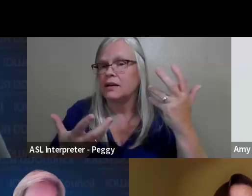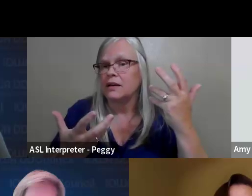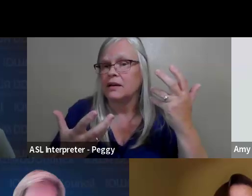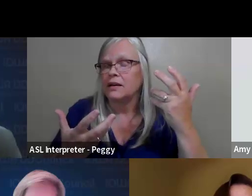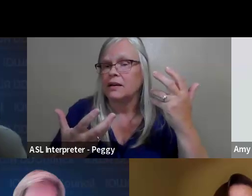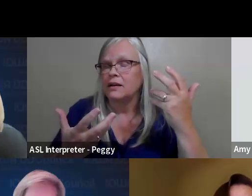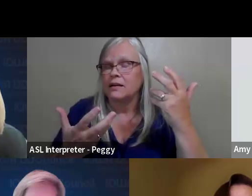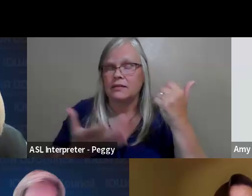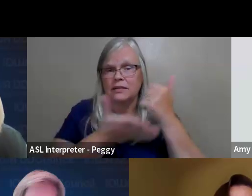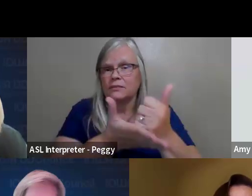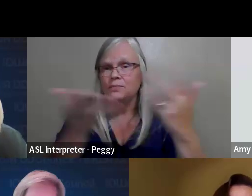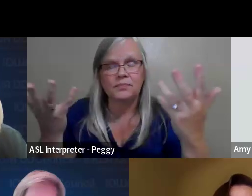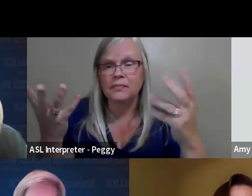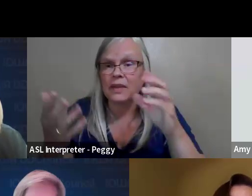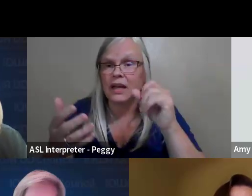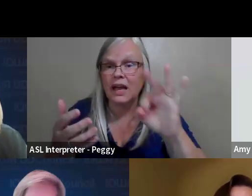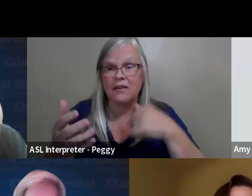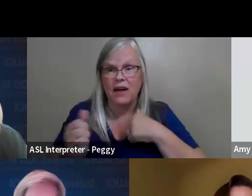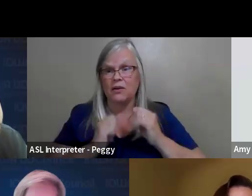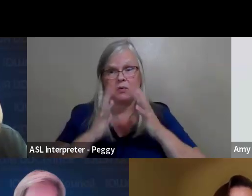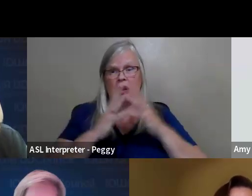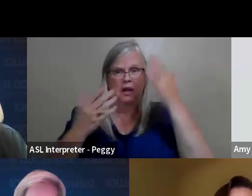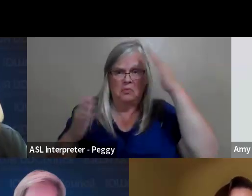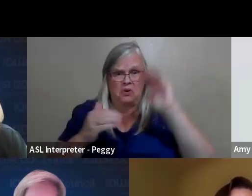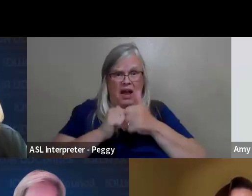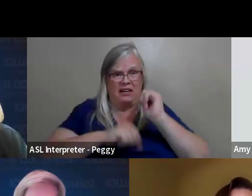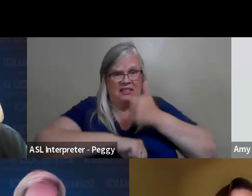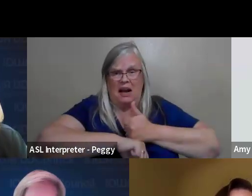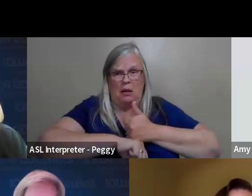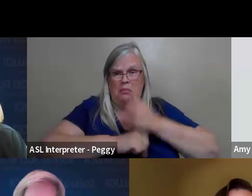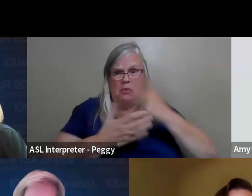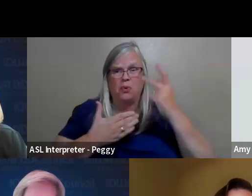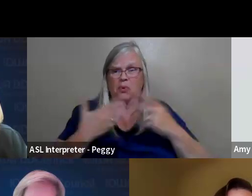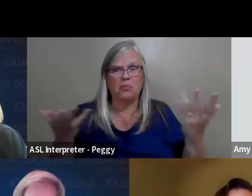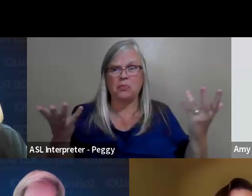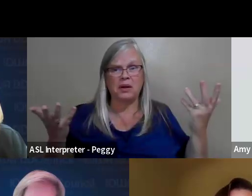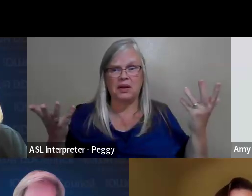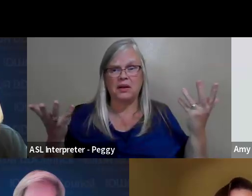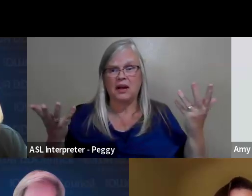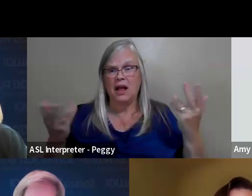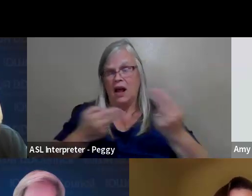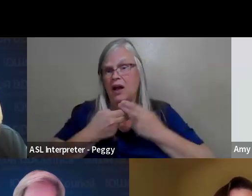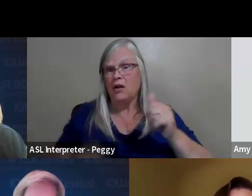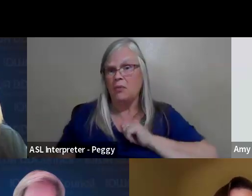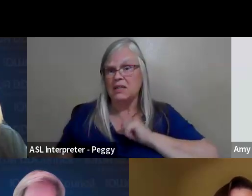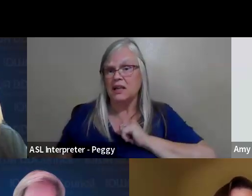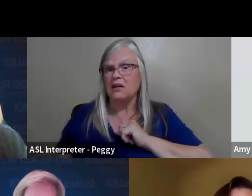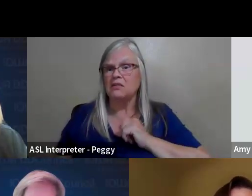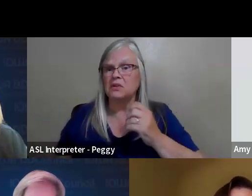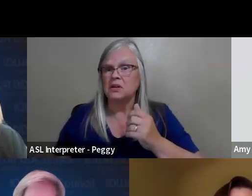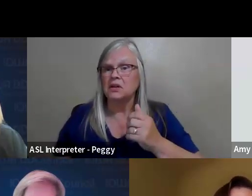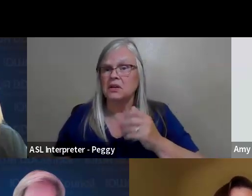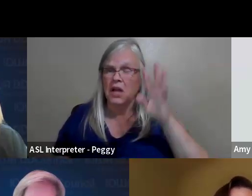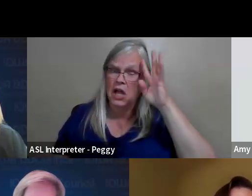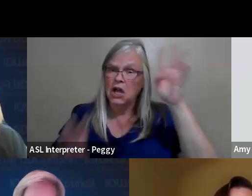forward. But I'll tell you what, if I was implementing it, I wouldn't know how to do it. And I consider myself a pretty